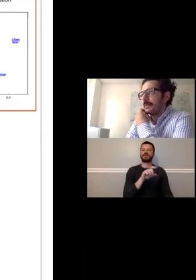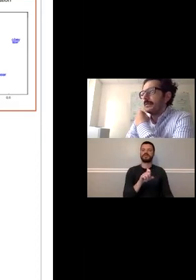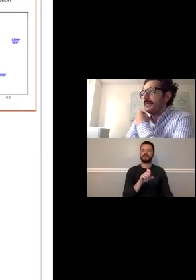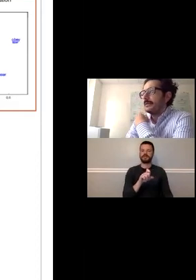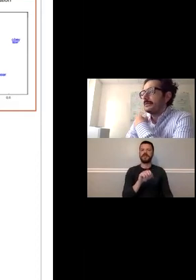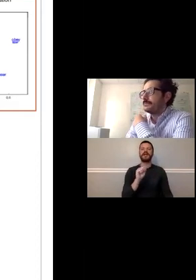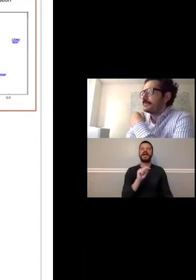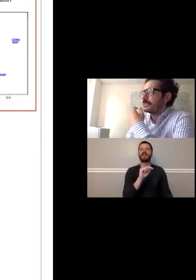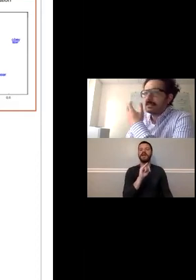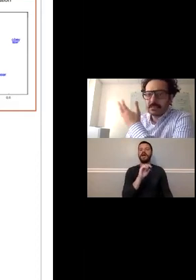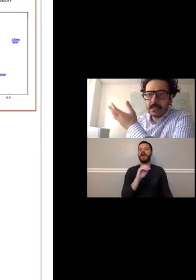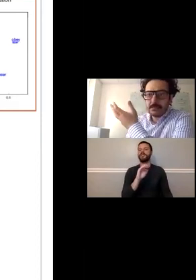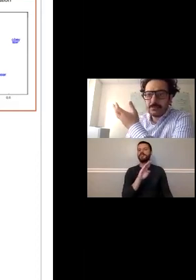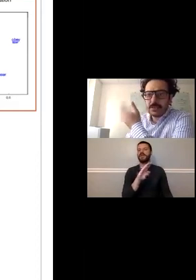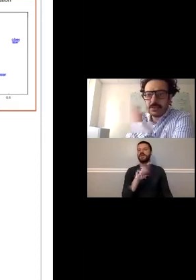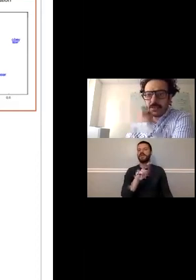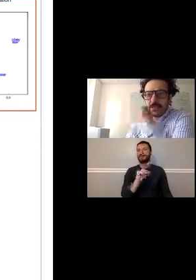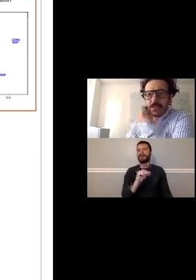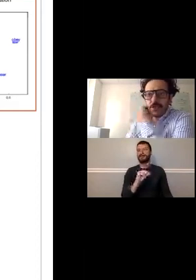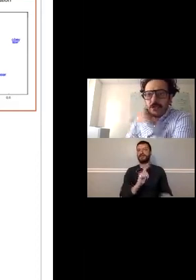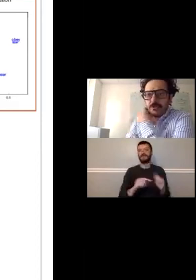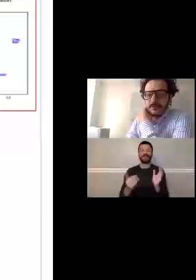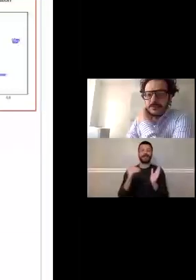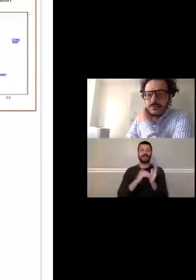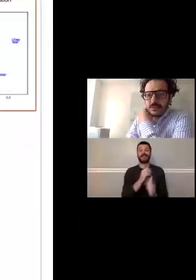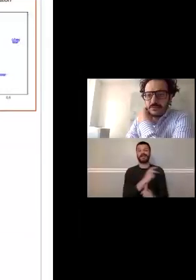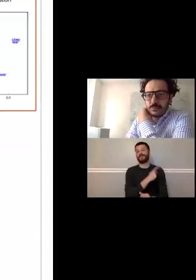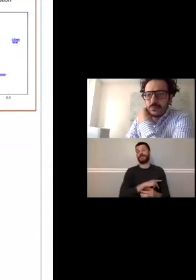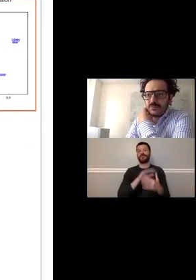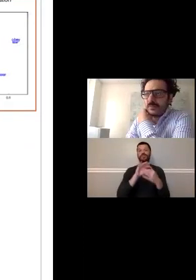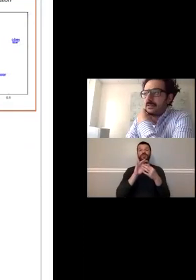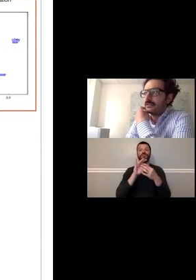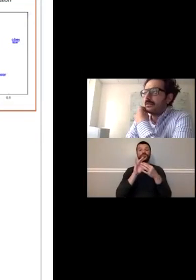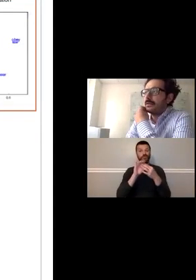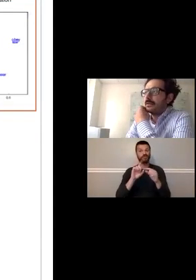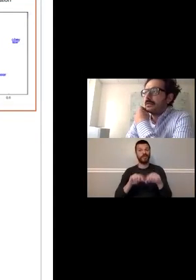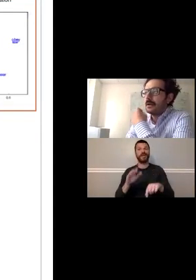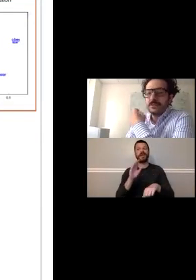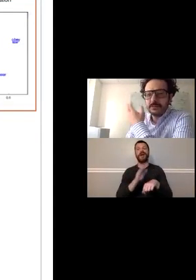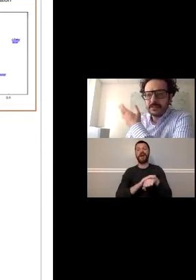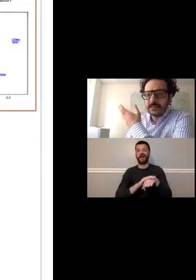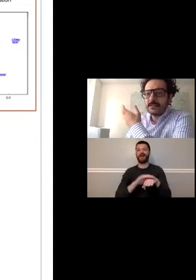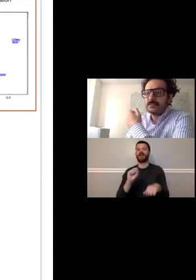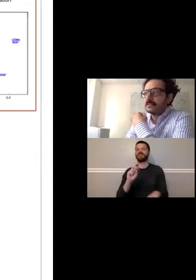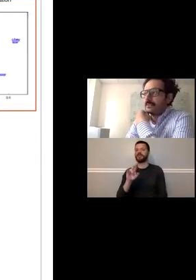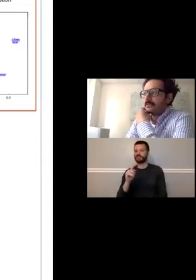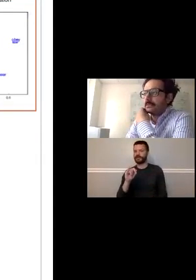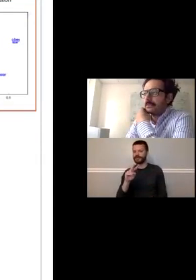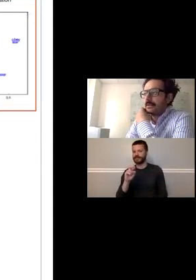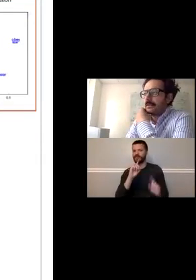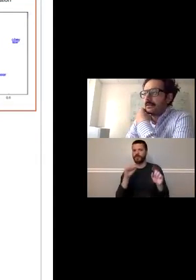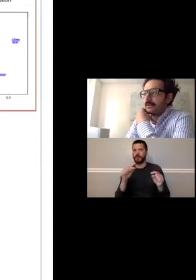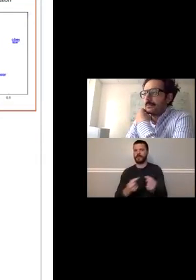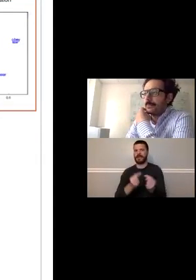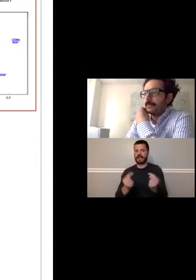IBM. Since again, patients rely on the subjective report of pain, and now there are techniques that